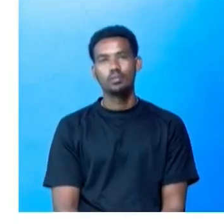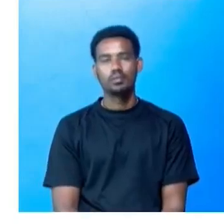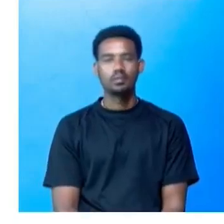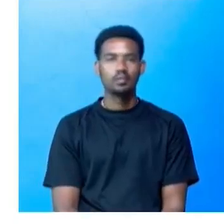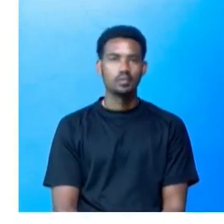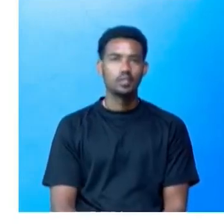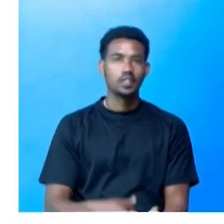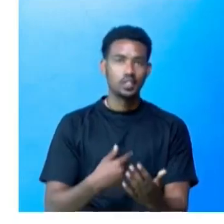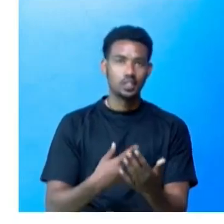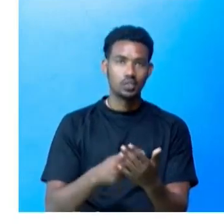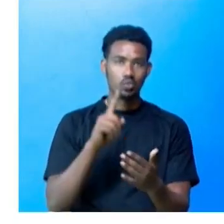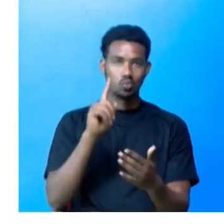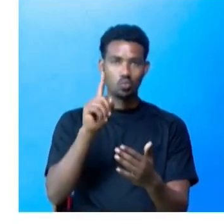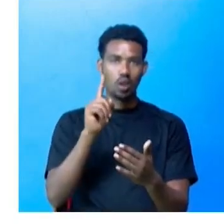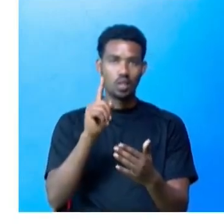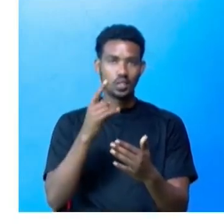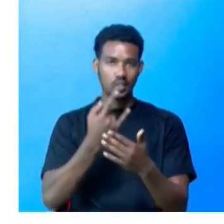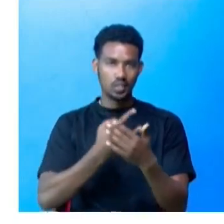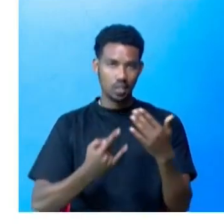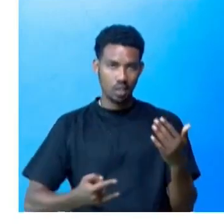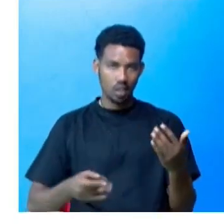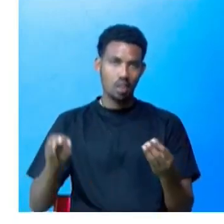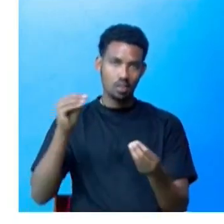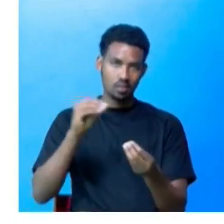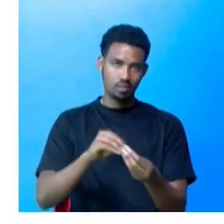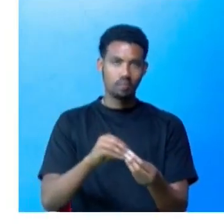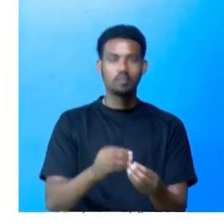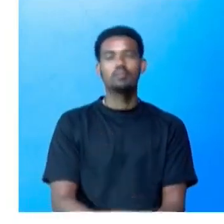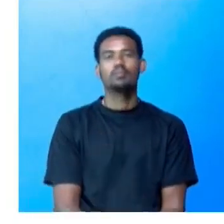This is one detail, and let us add more.